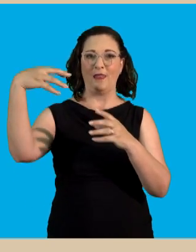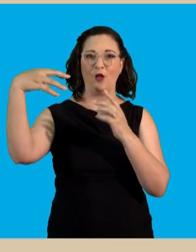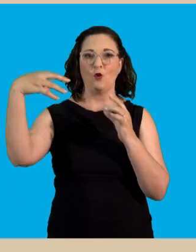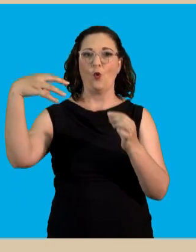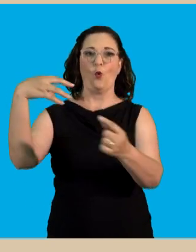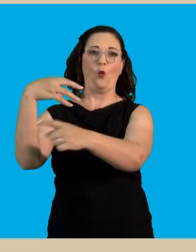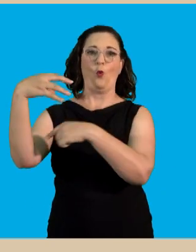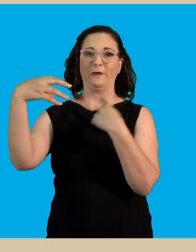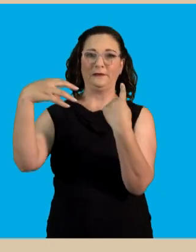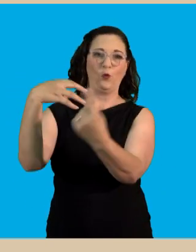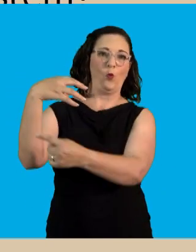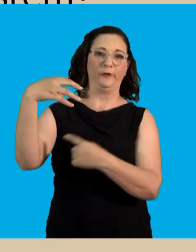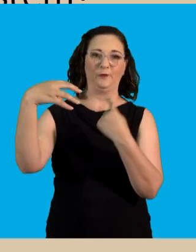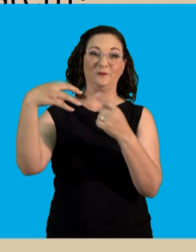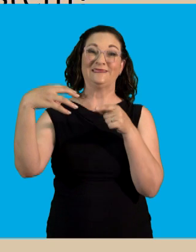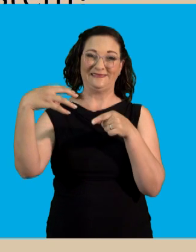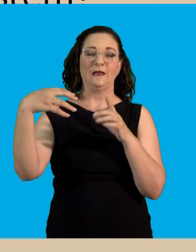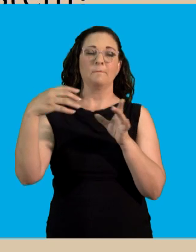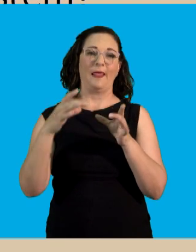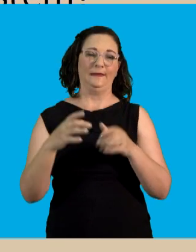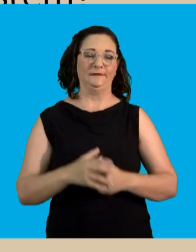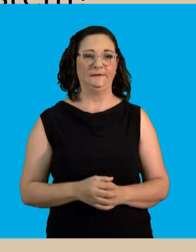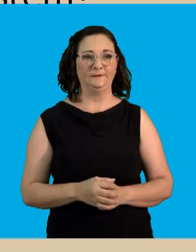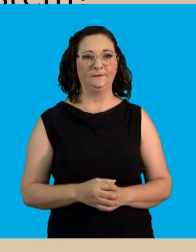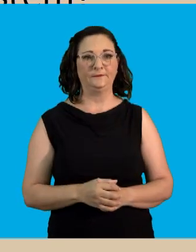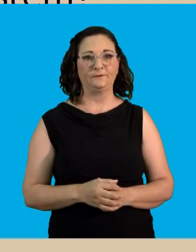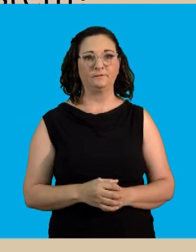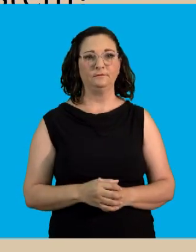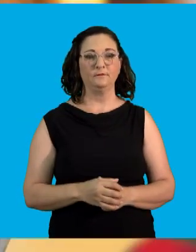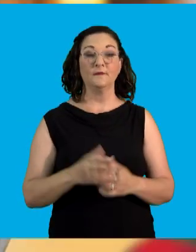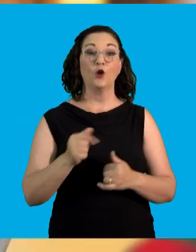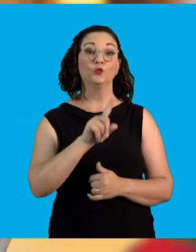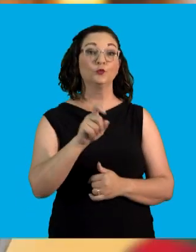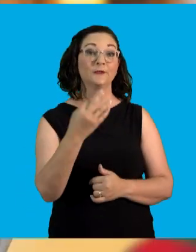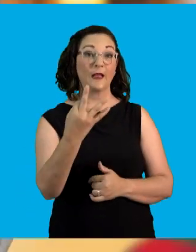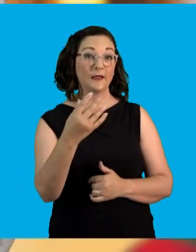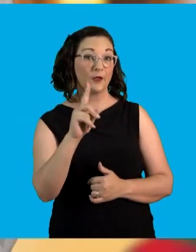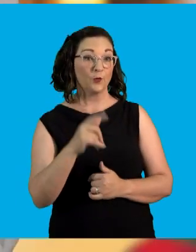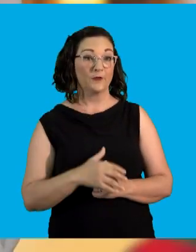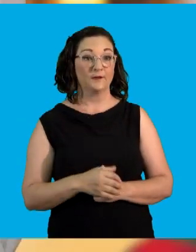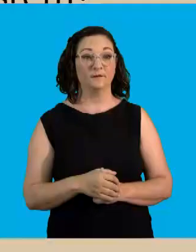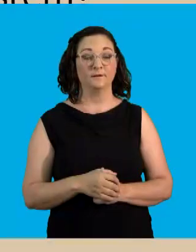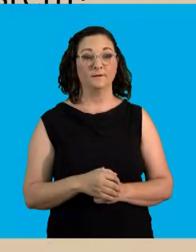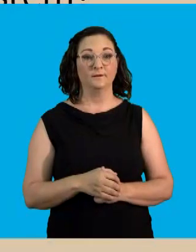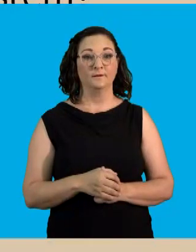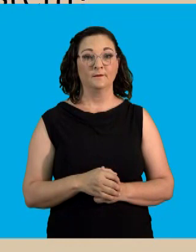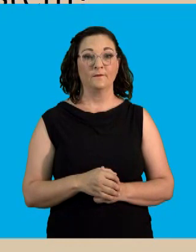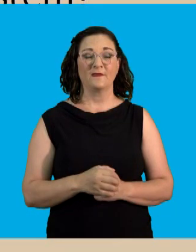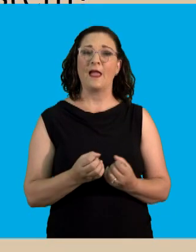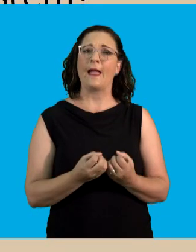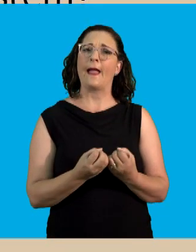sun. That doesn't make the sun a planet. Okay, let us look at question number 3. It says, how